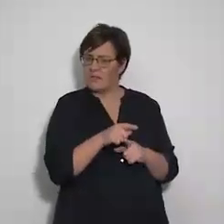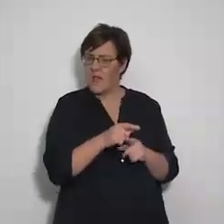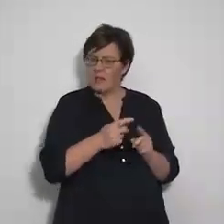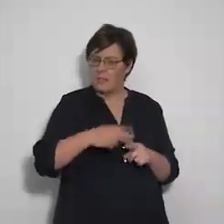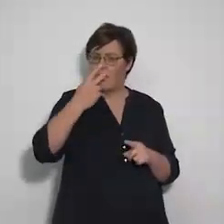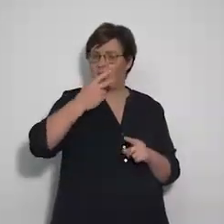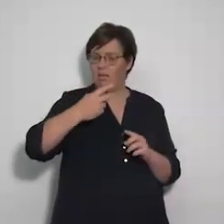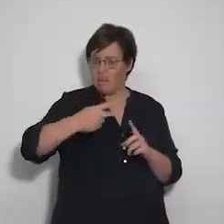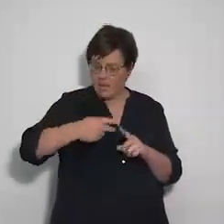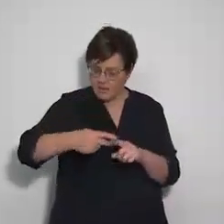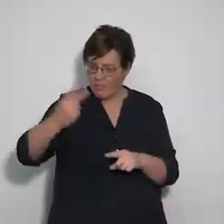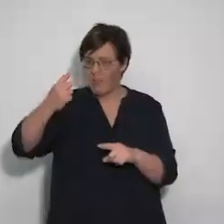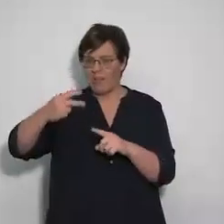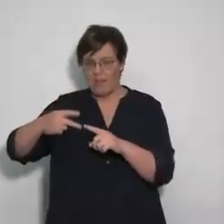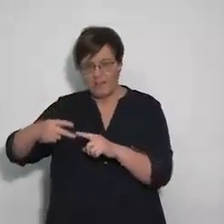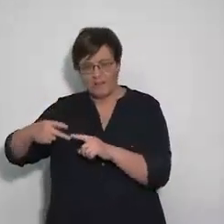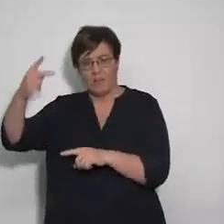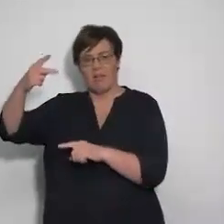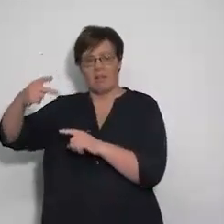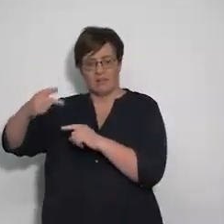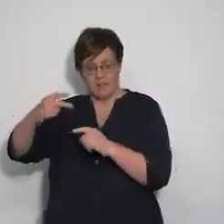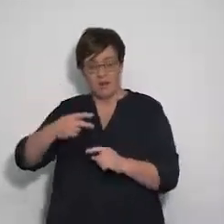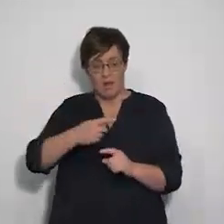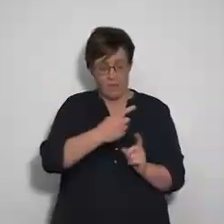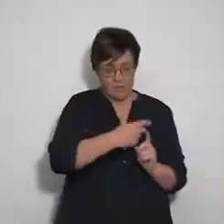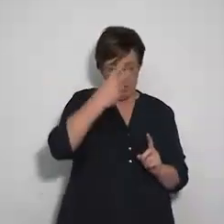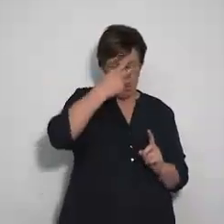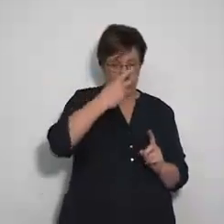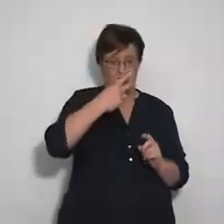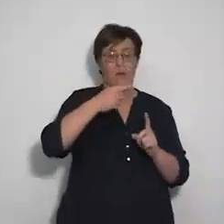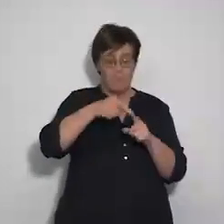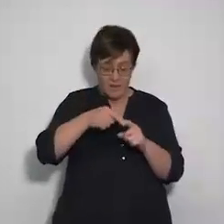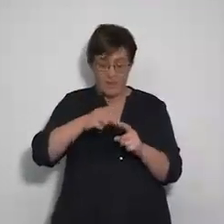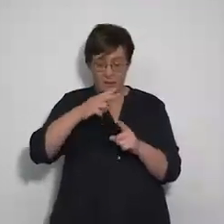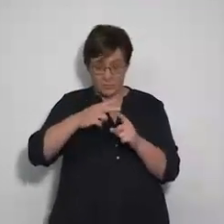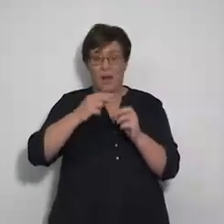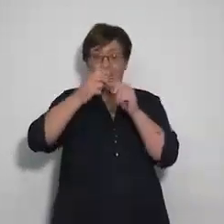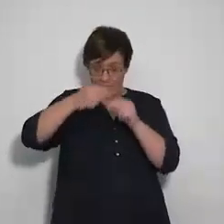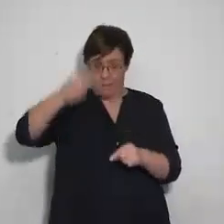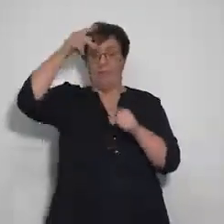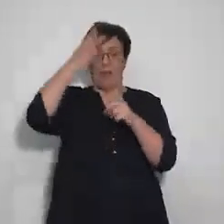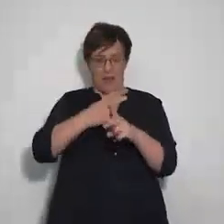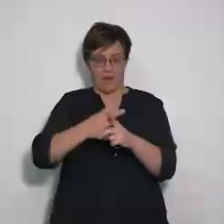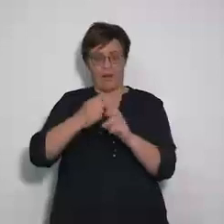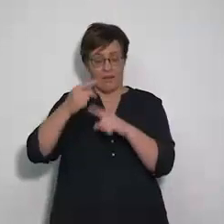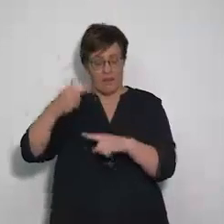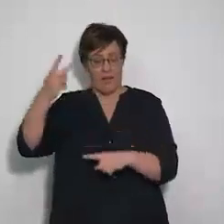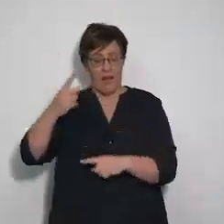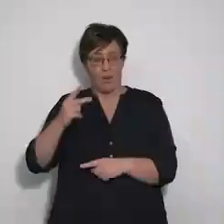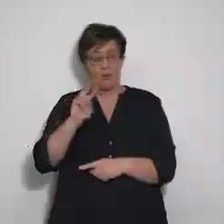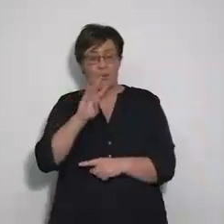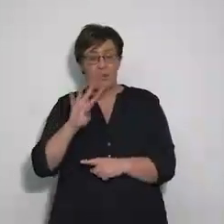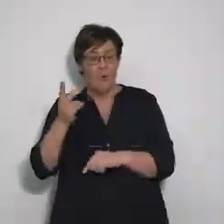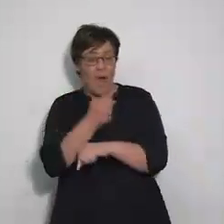population is accelerating at a greater and greater rate. After 1 day, in other